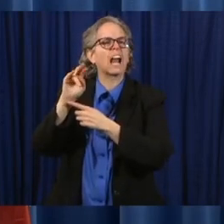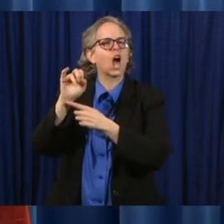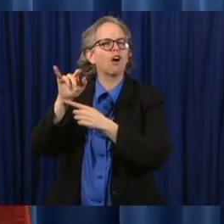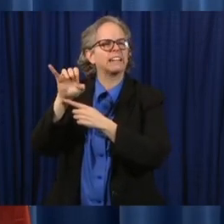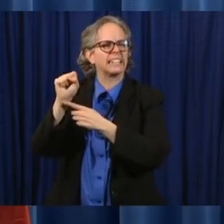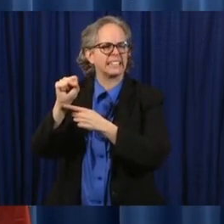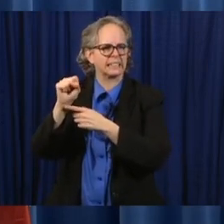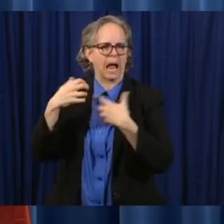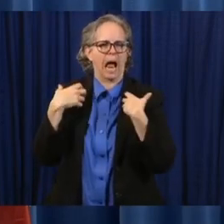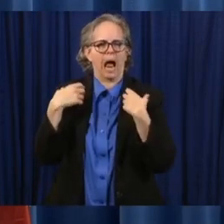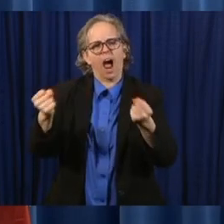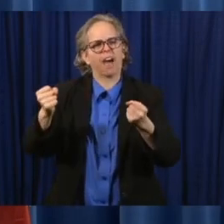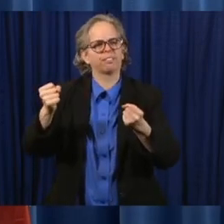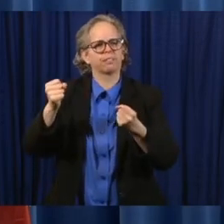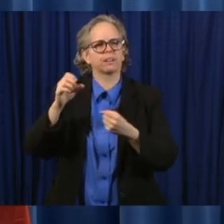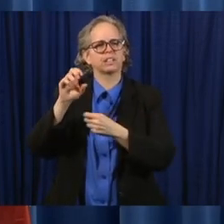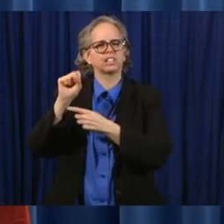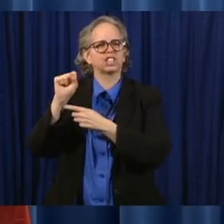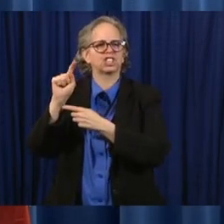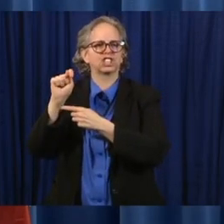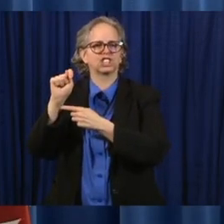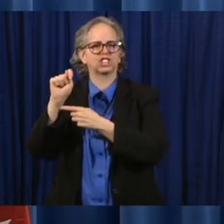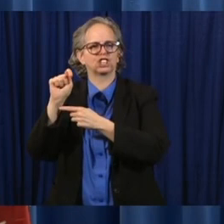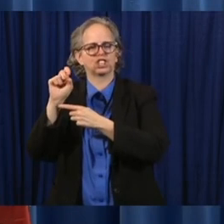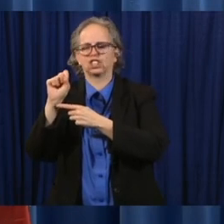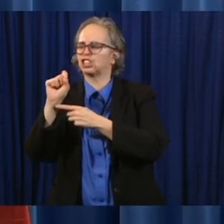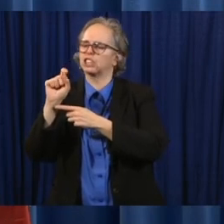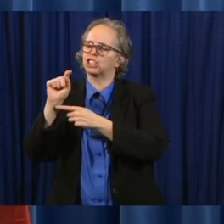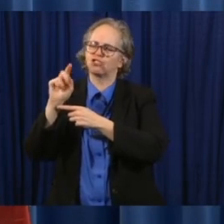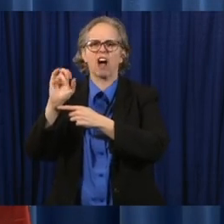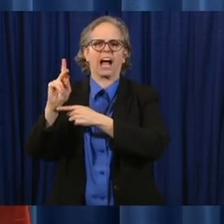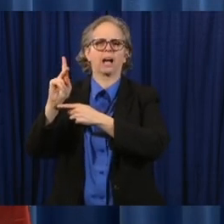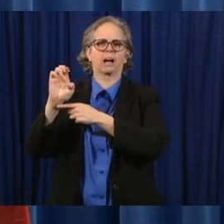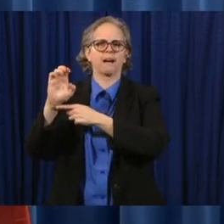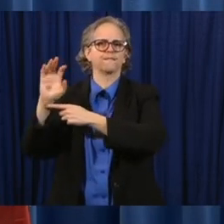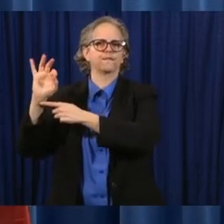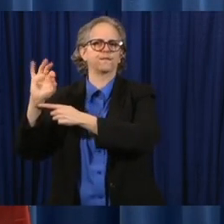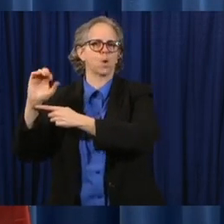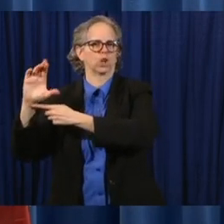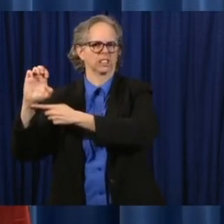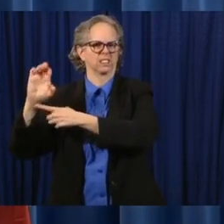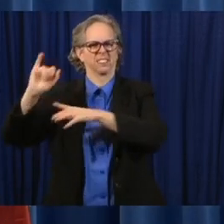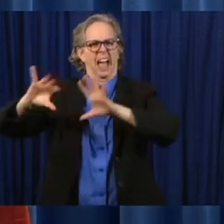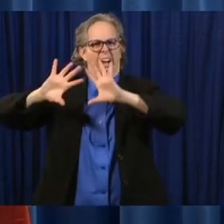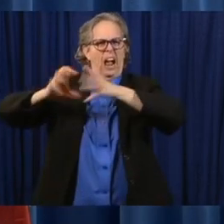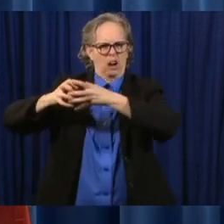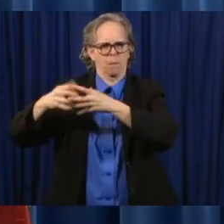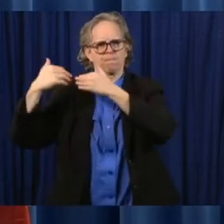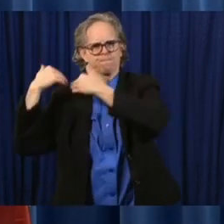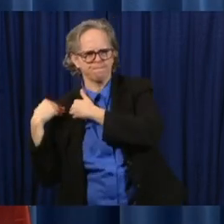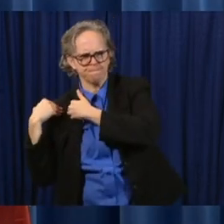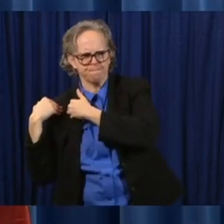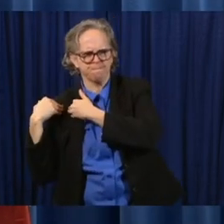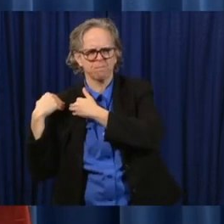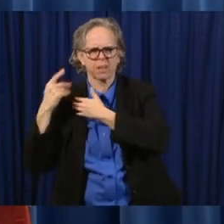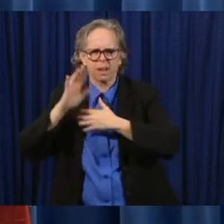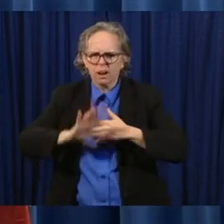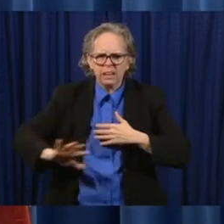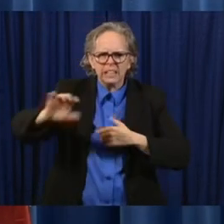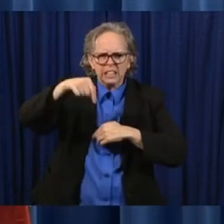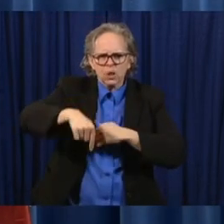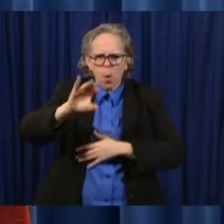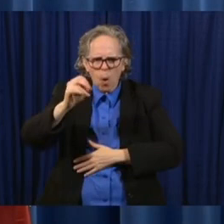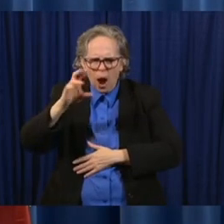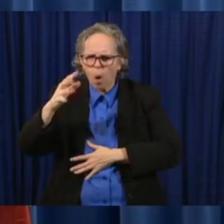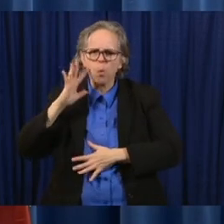calling it. And it's a group of individuals from throughout the state of Ohio who are going to focus on this and